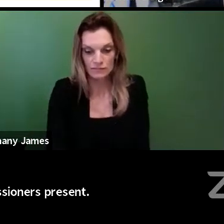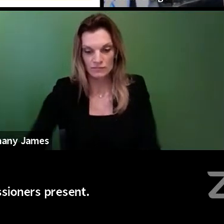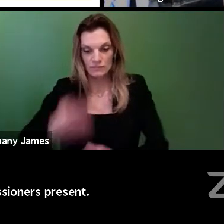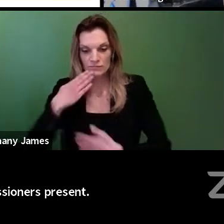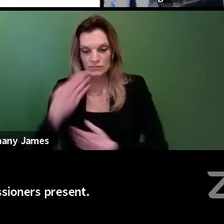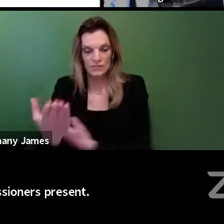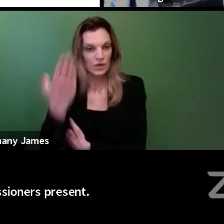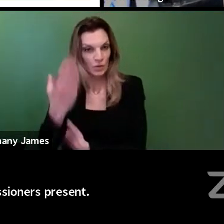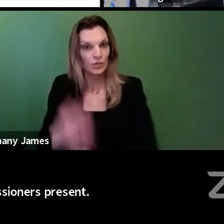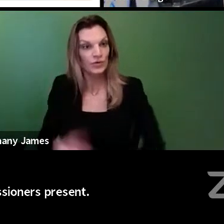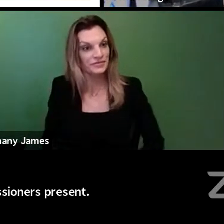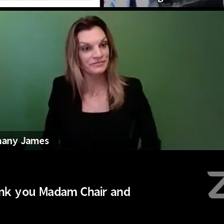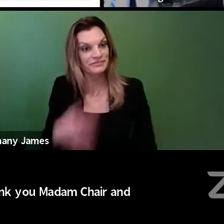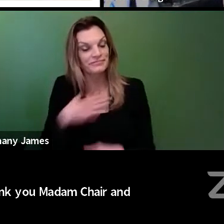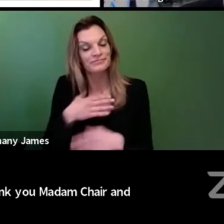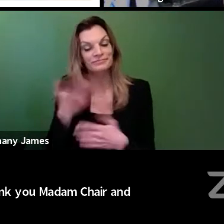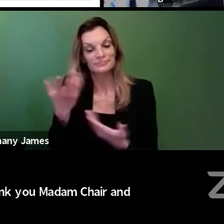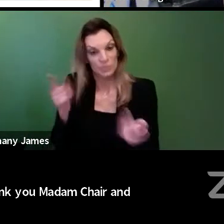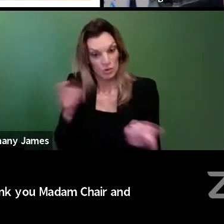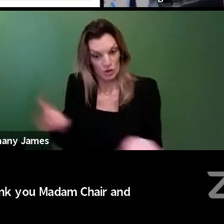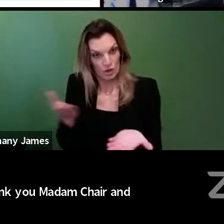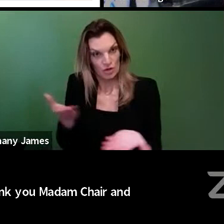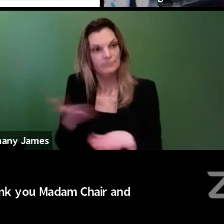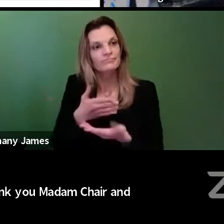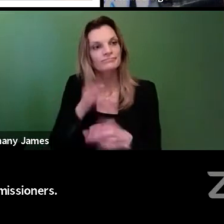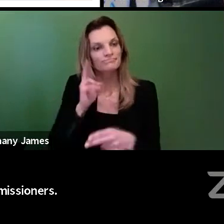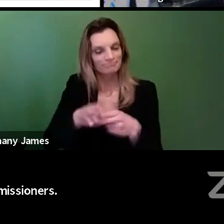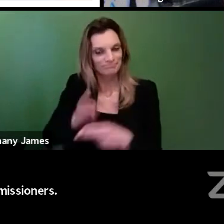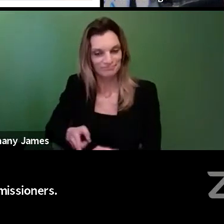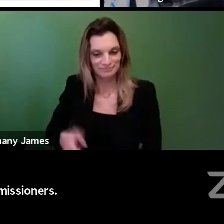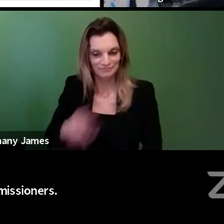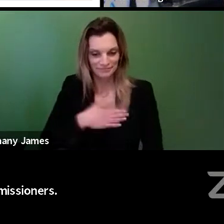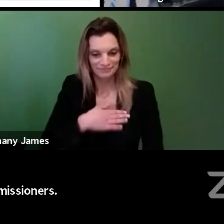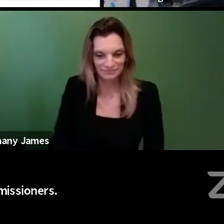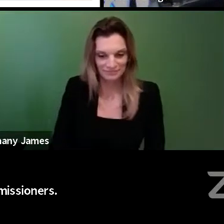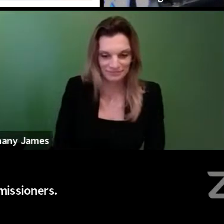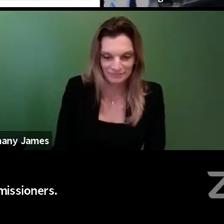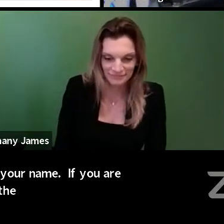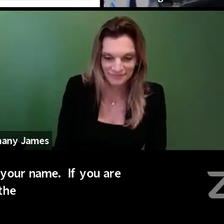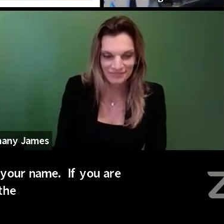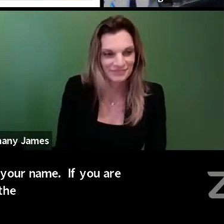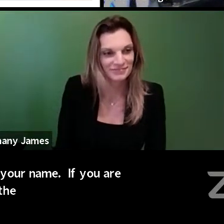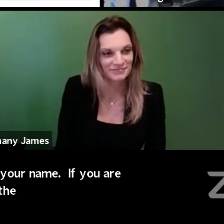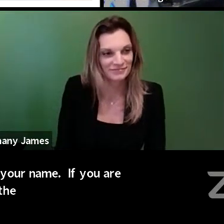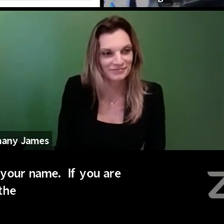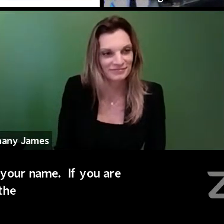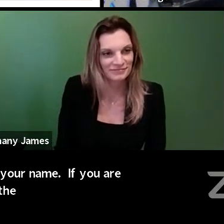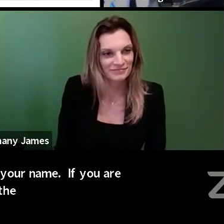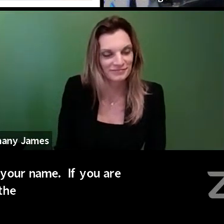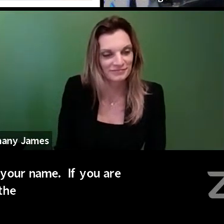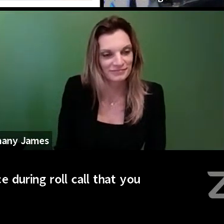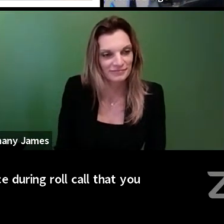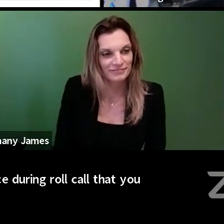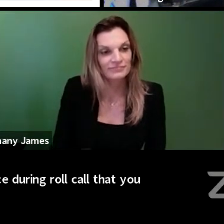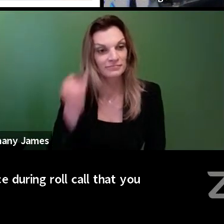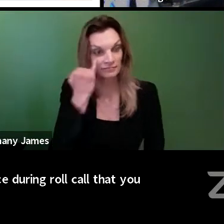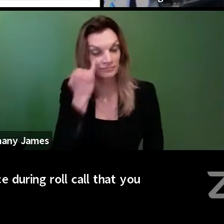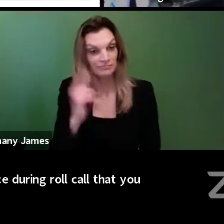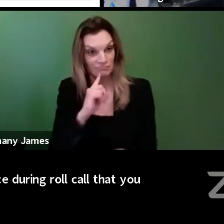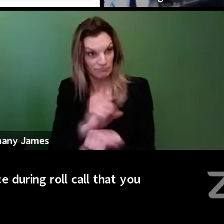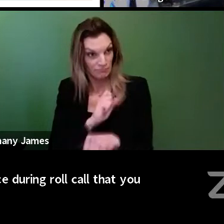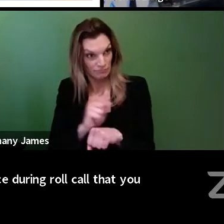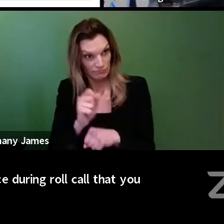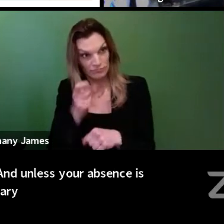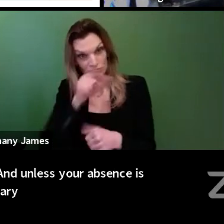when I call your name. If you are attending the meeting remotely, please announce during roll call that you are attending the meeting remotely. And unless your absence is